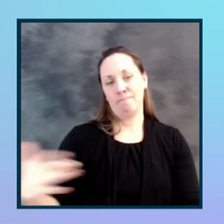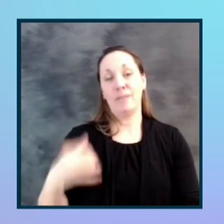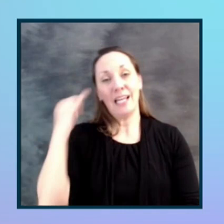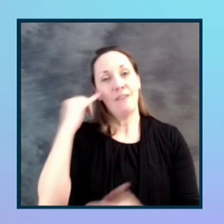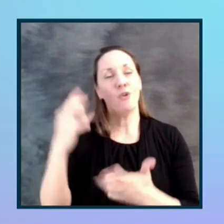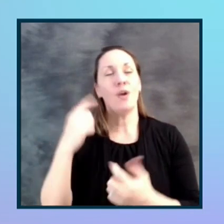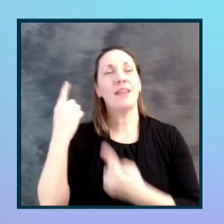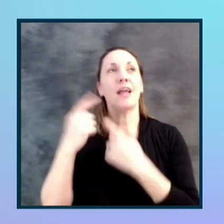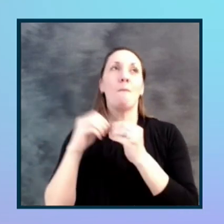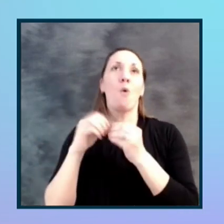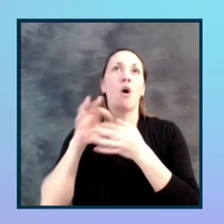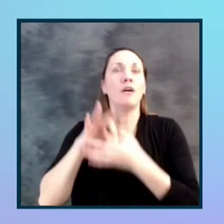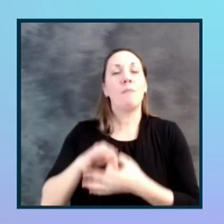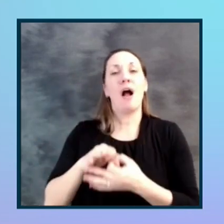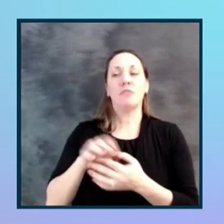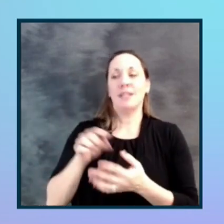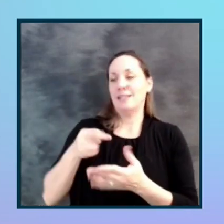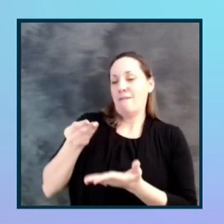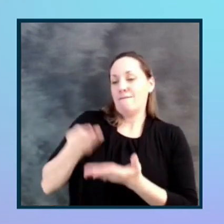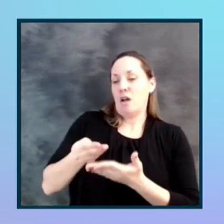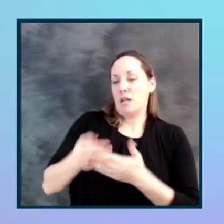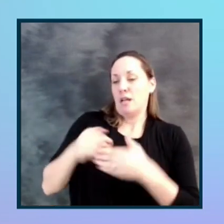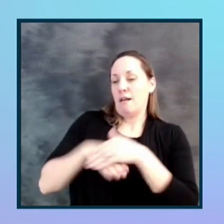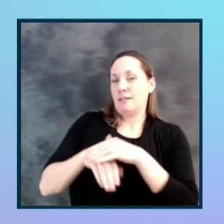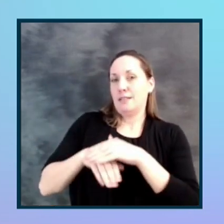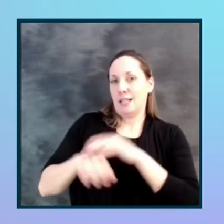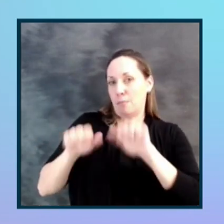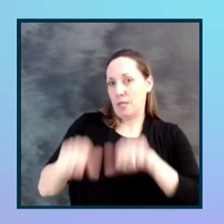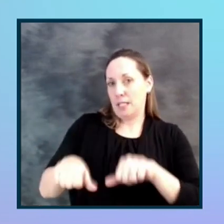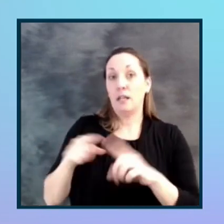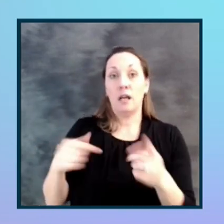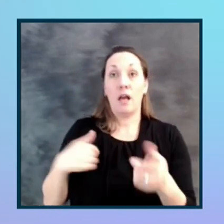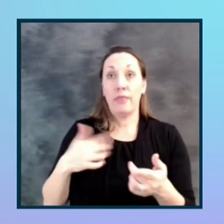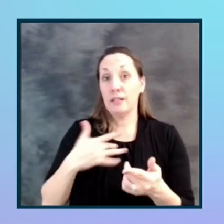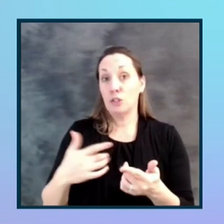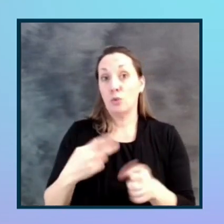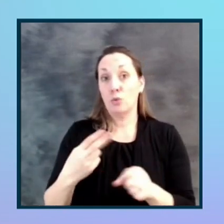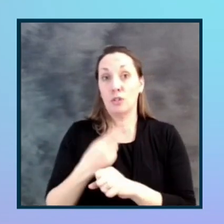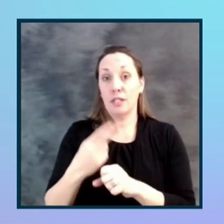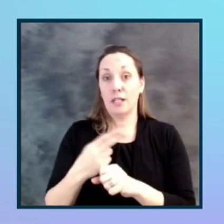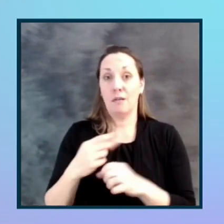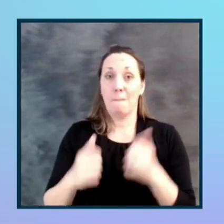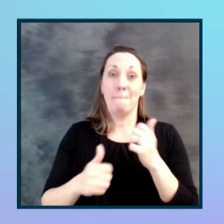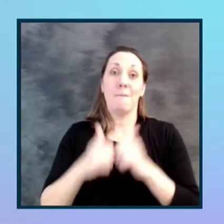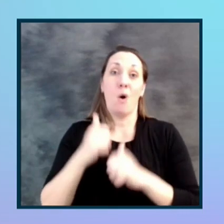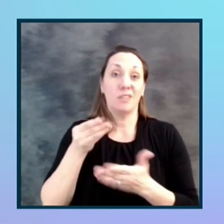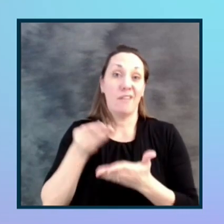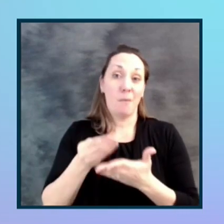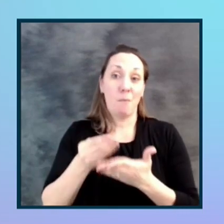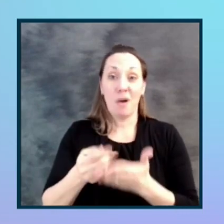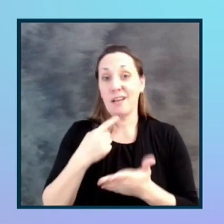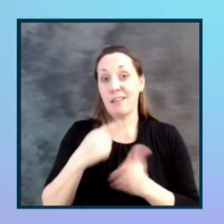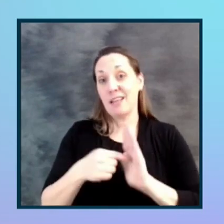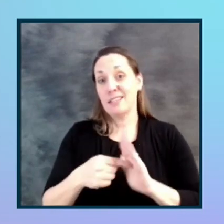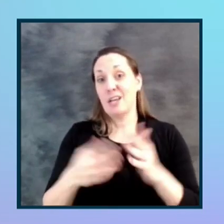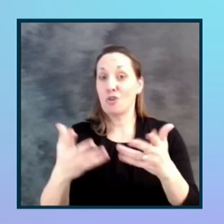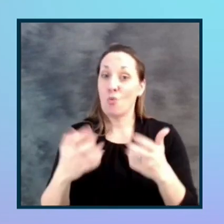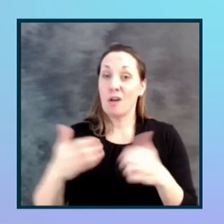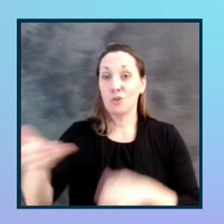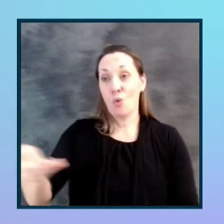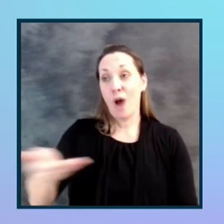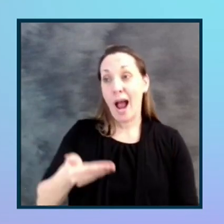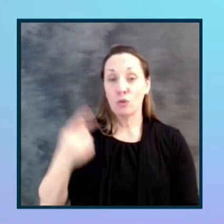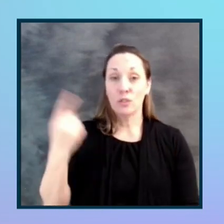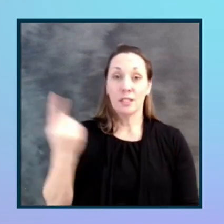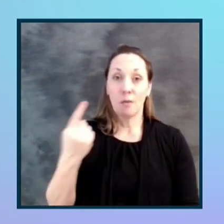tactically about, say, funding accessibility audits, right, which usually is the bulk of the money. Let's say you want to hire someone